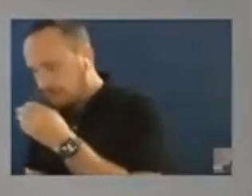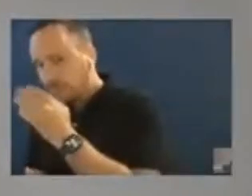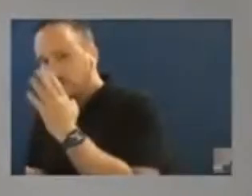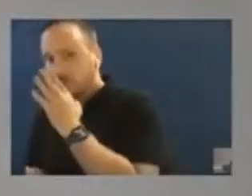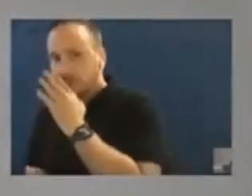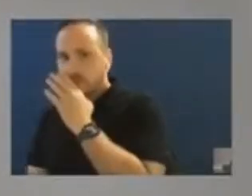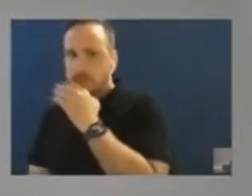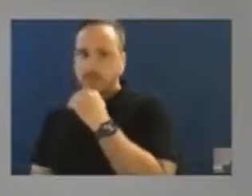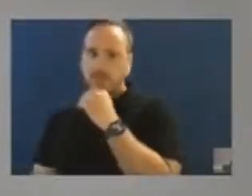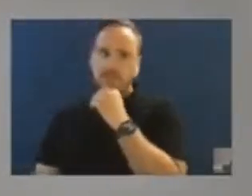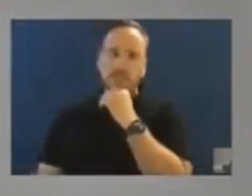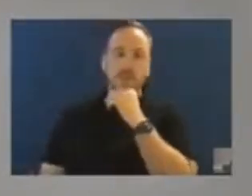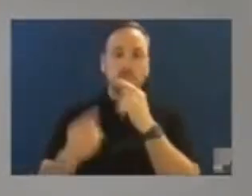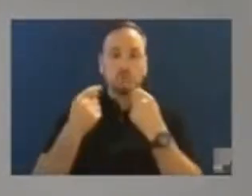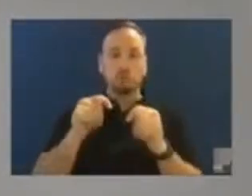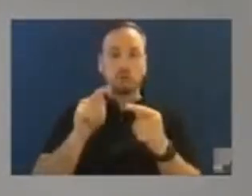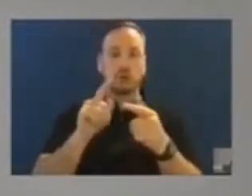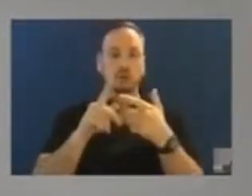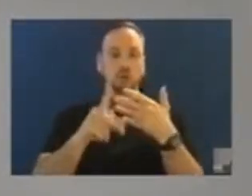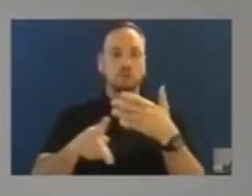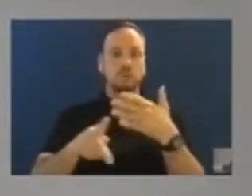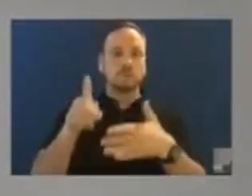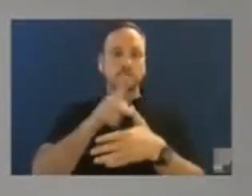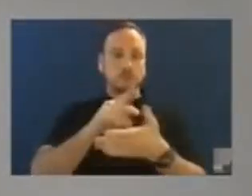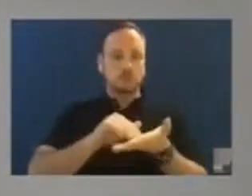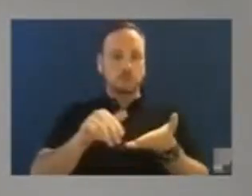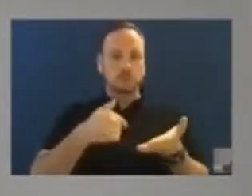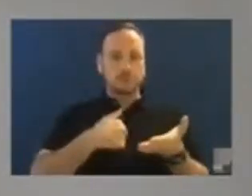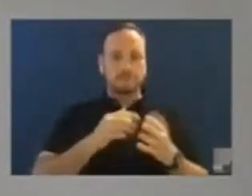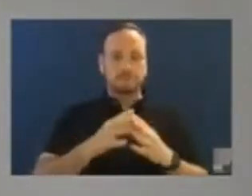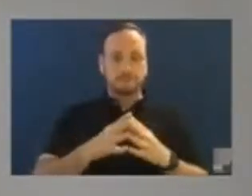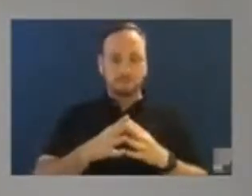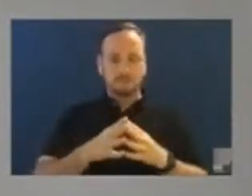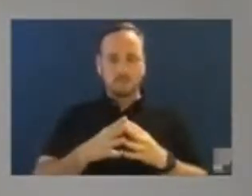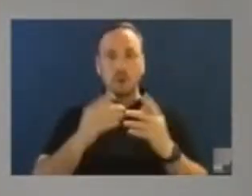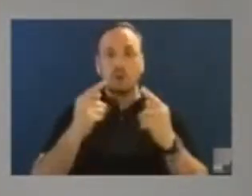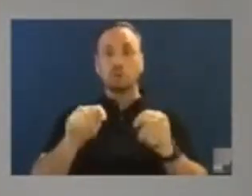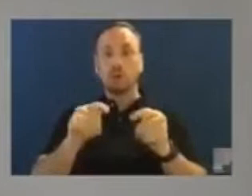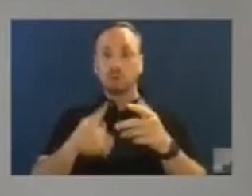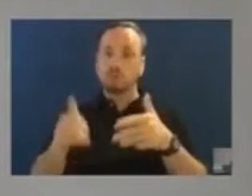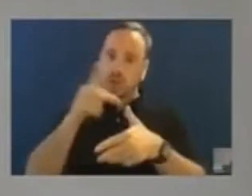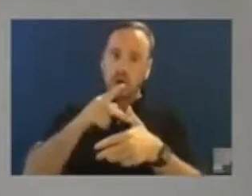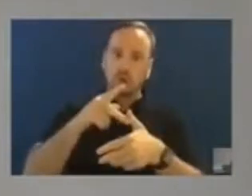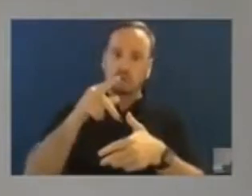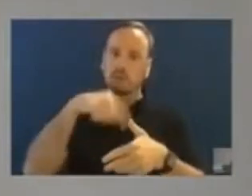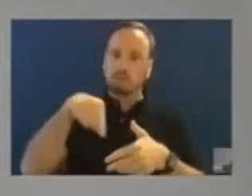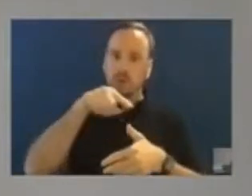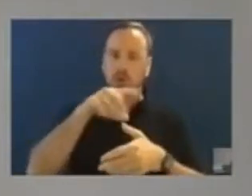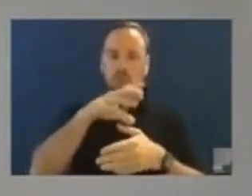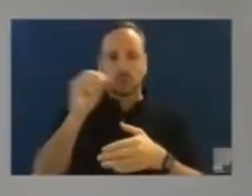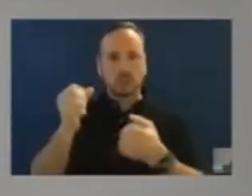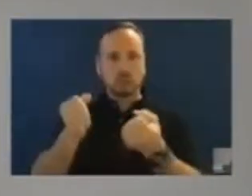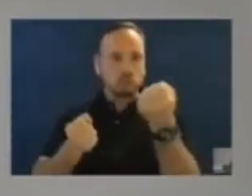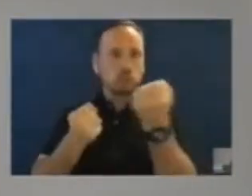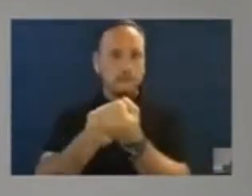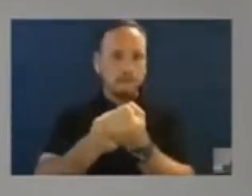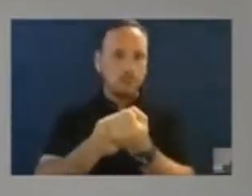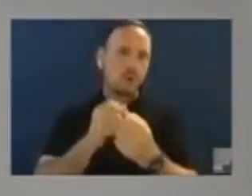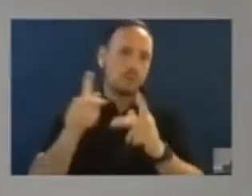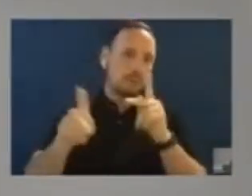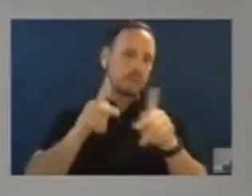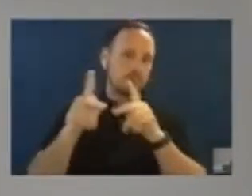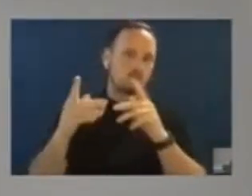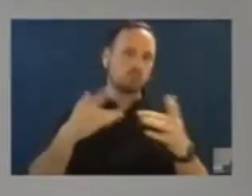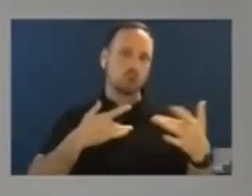prioritize those and making certain that we are focusing on what we can to support what we know people are concerned about.